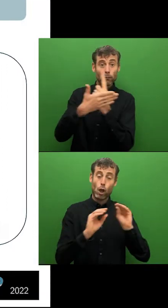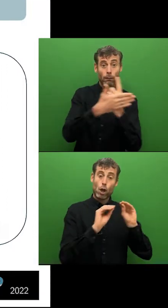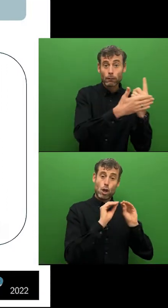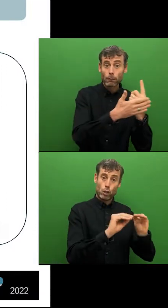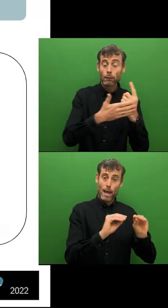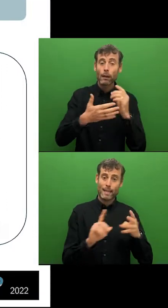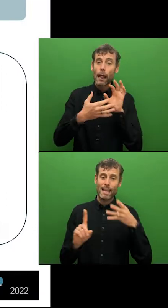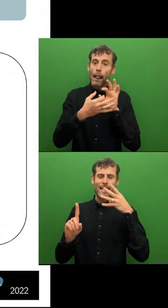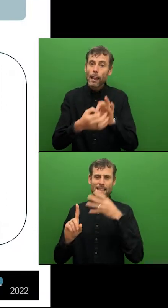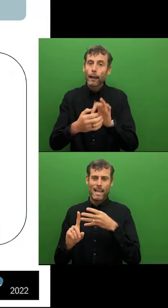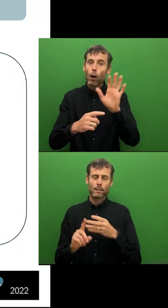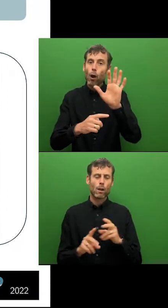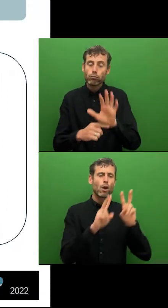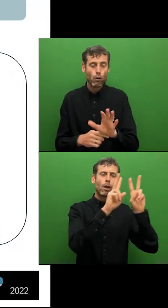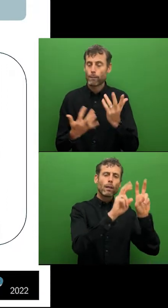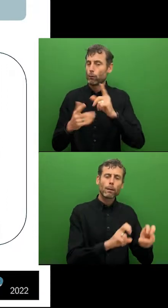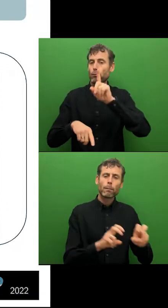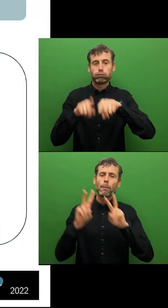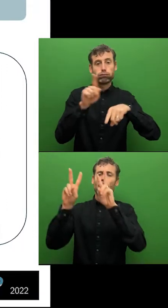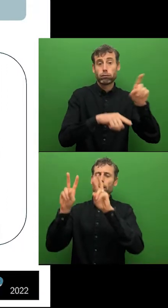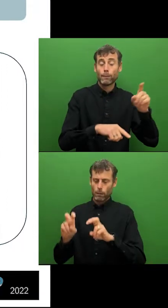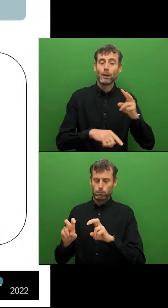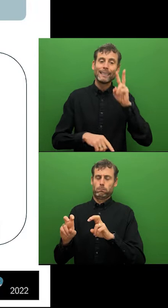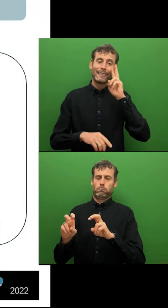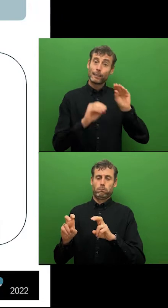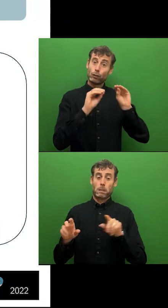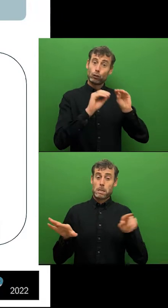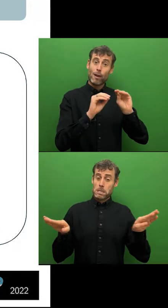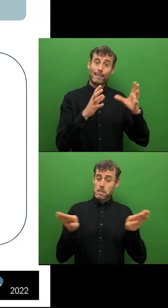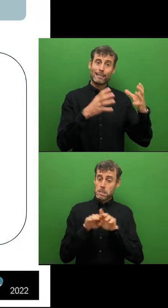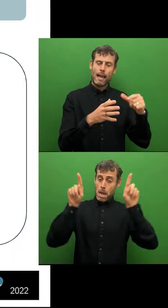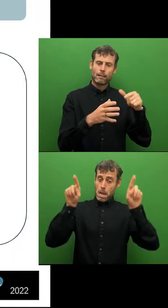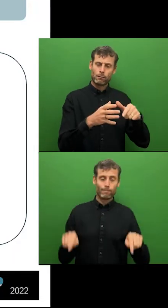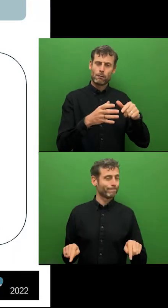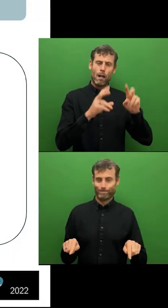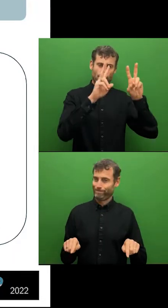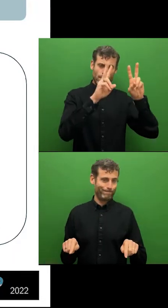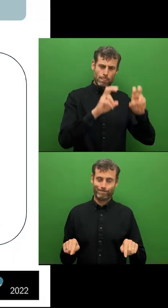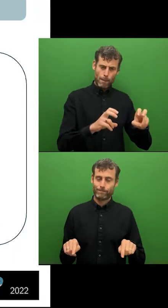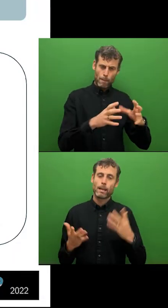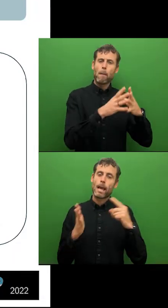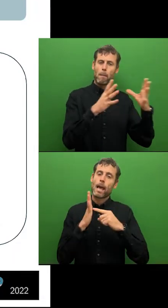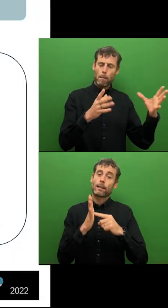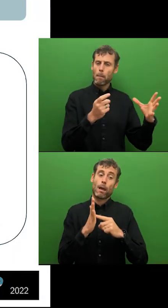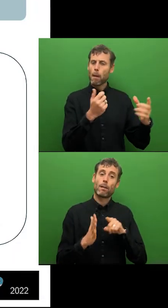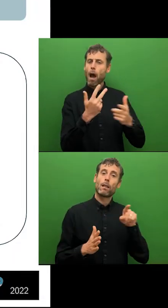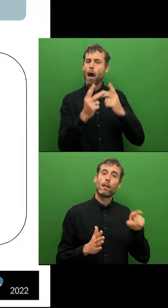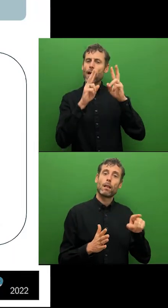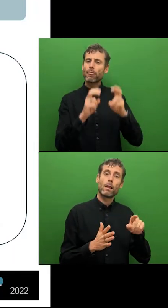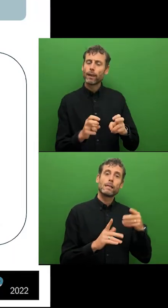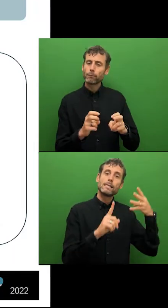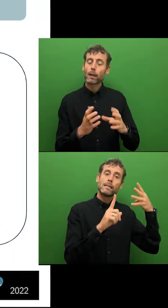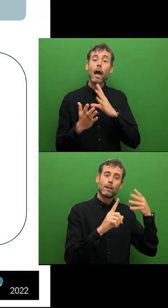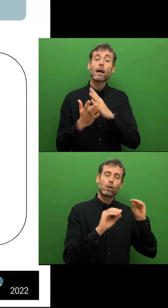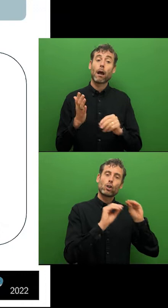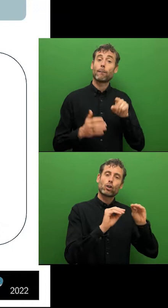particular programs, there are certain topics which are overrepresented in the training set or in the test sets. For